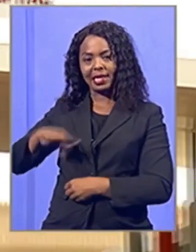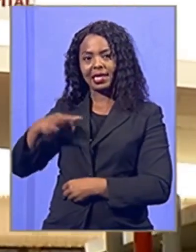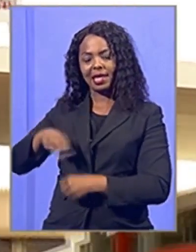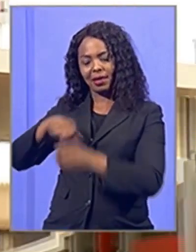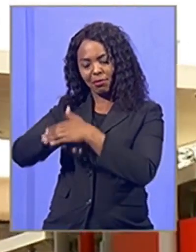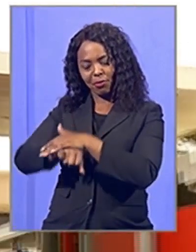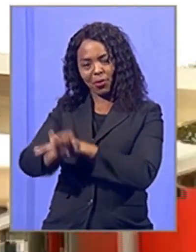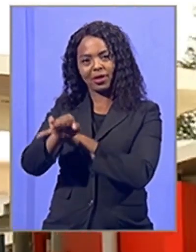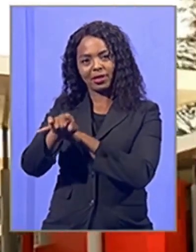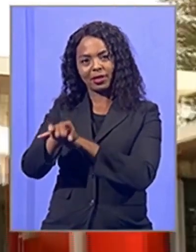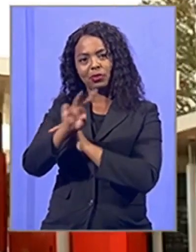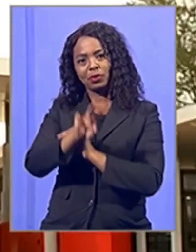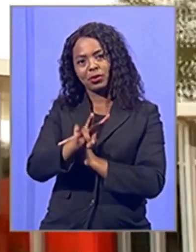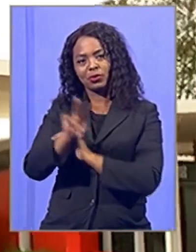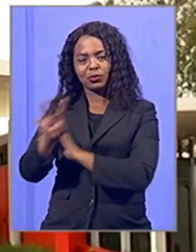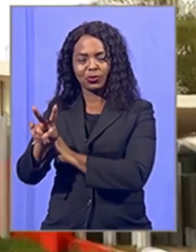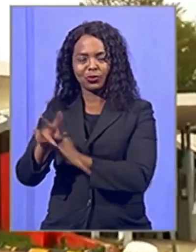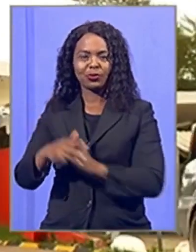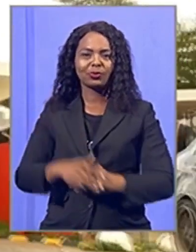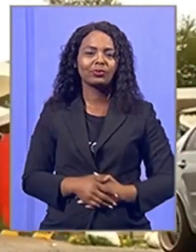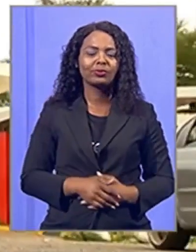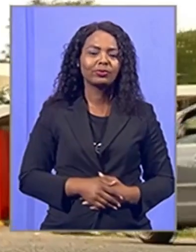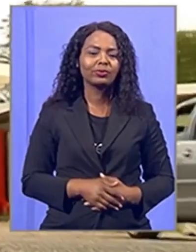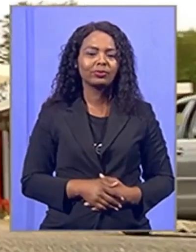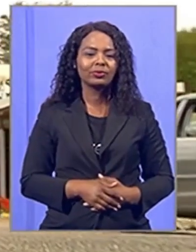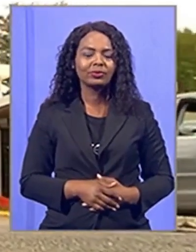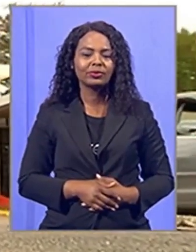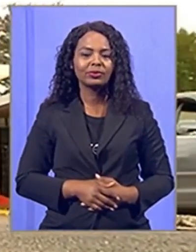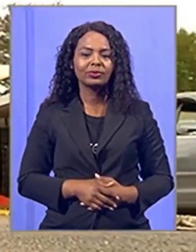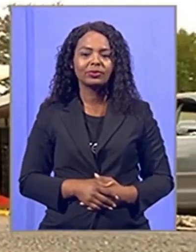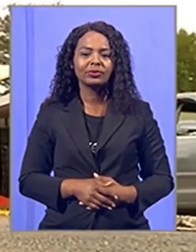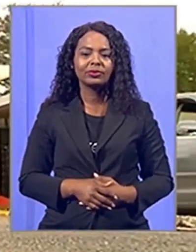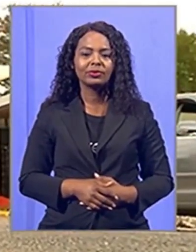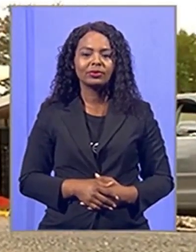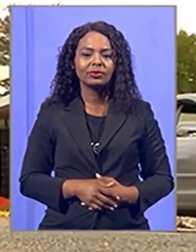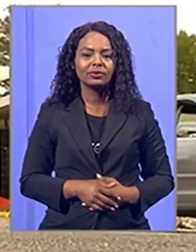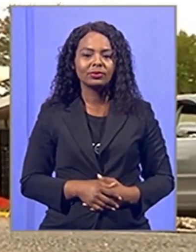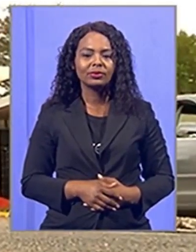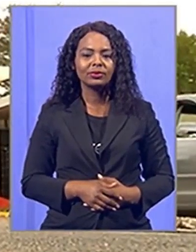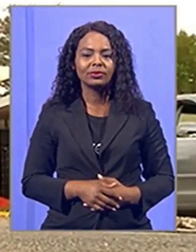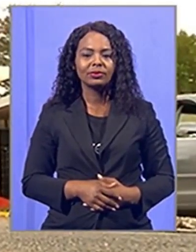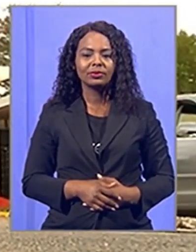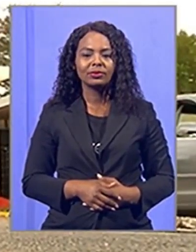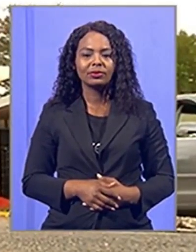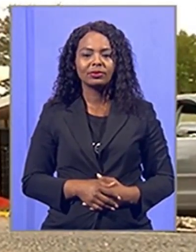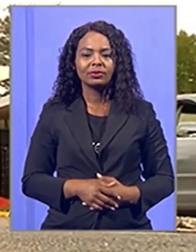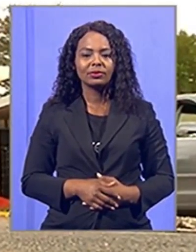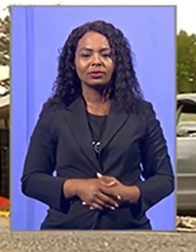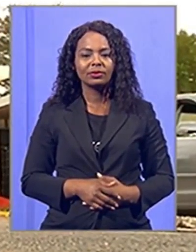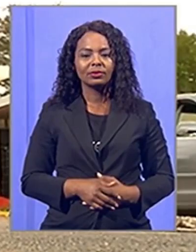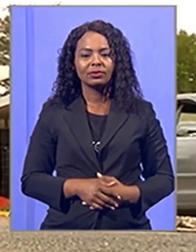ba le 22. Ke Katlego wa dikhantsha SABC Mankweng.